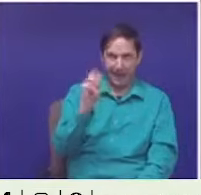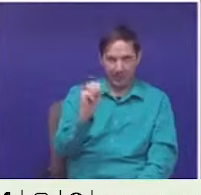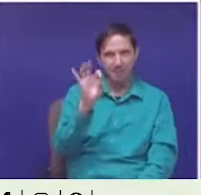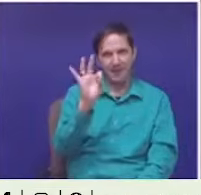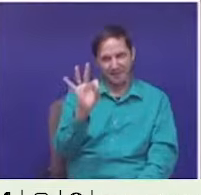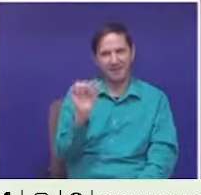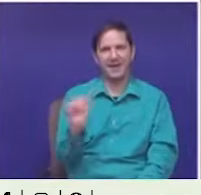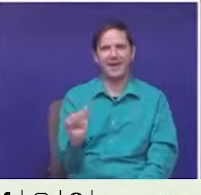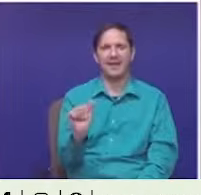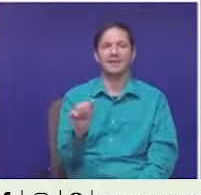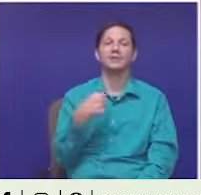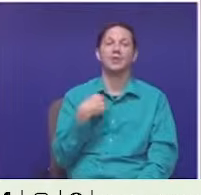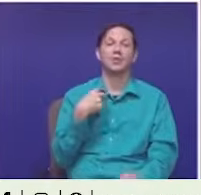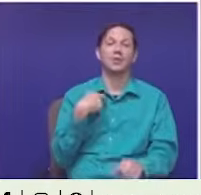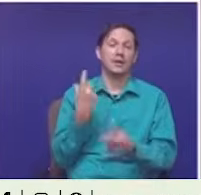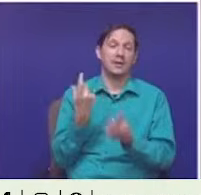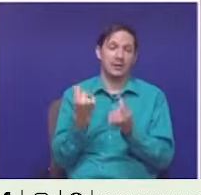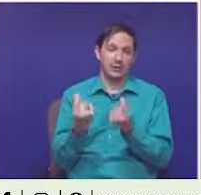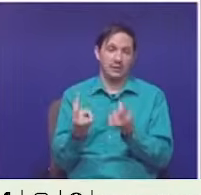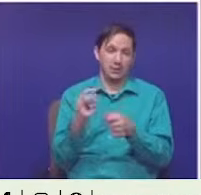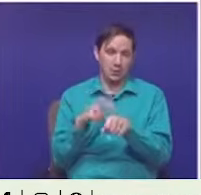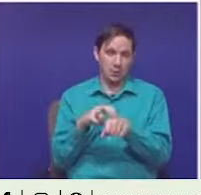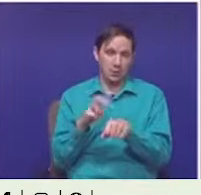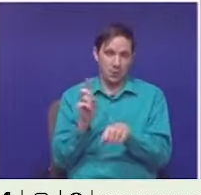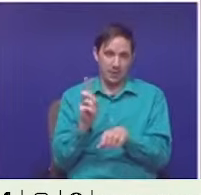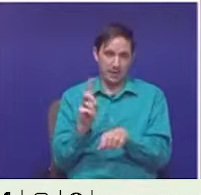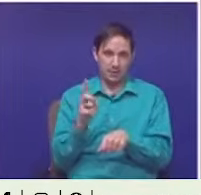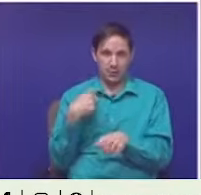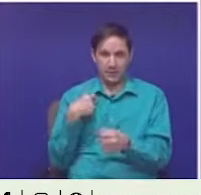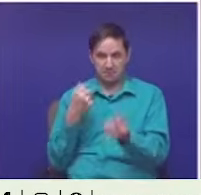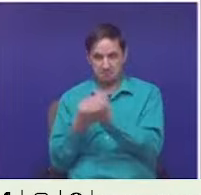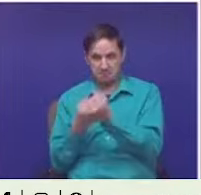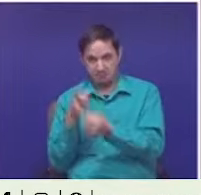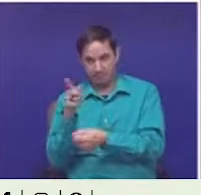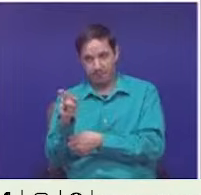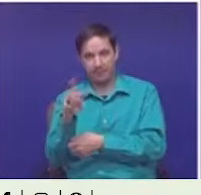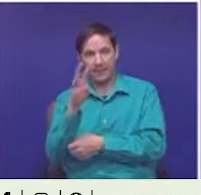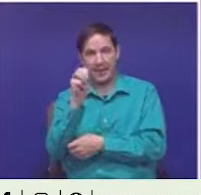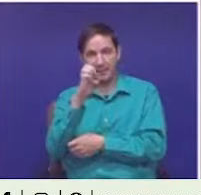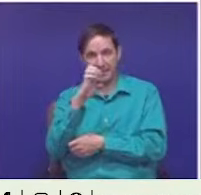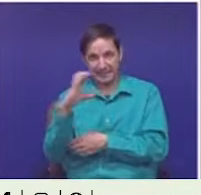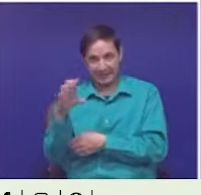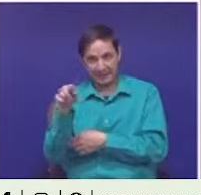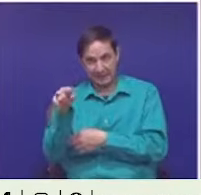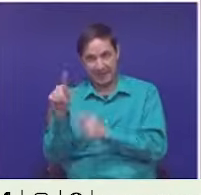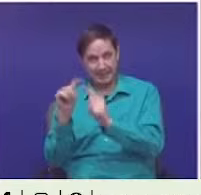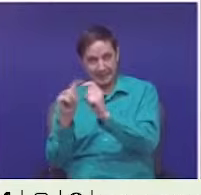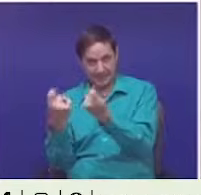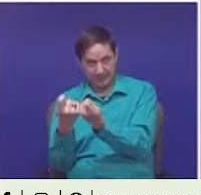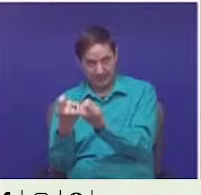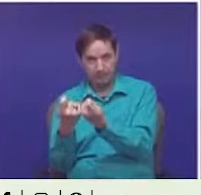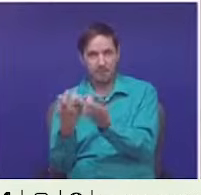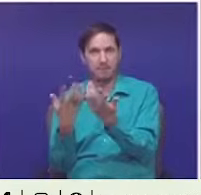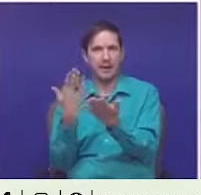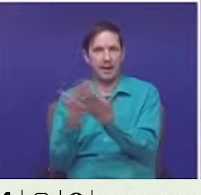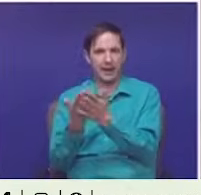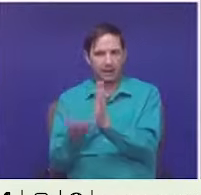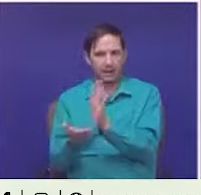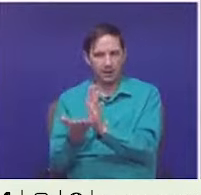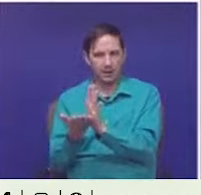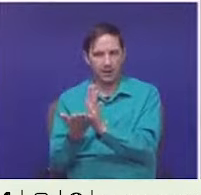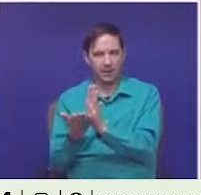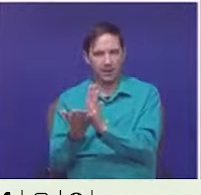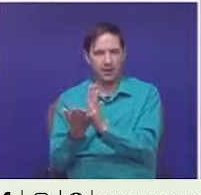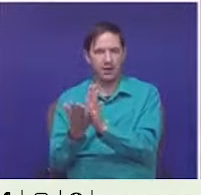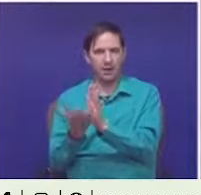to support the MEC and his team to make sure that they get out of the financial black hole they find themselves in. Because